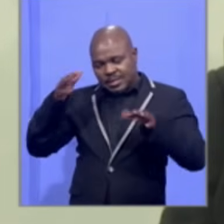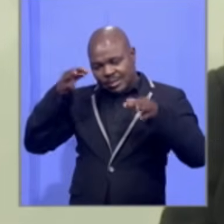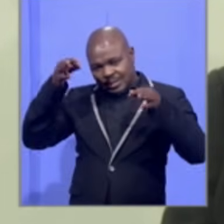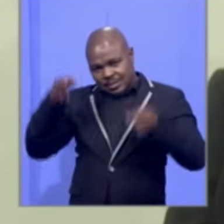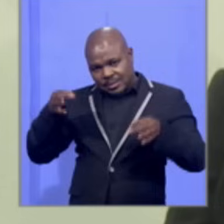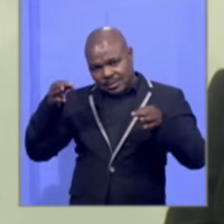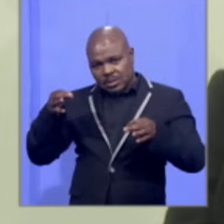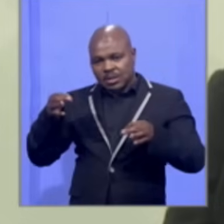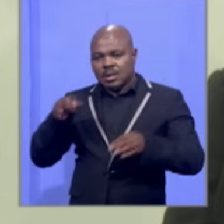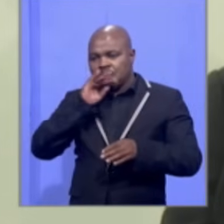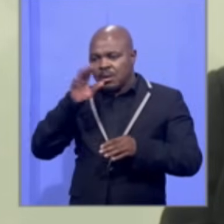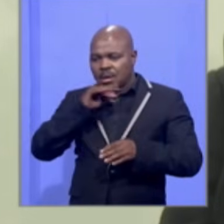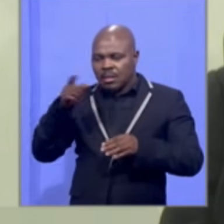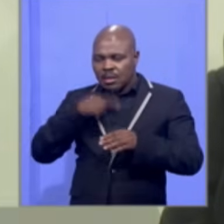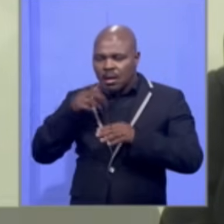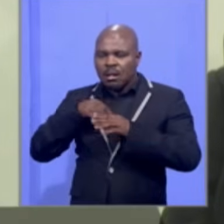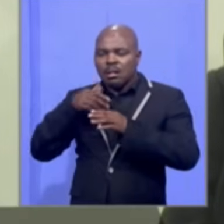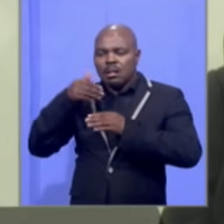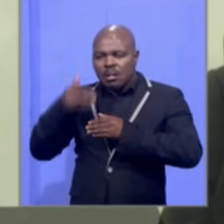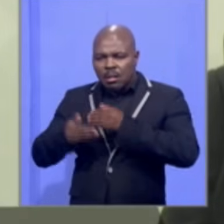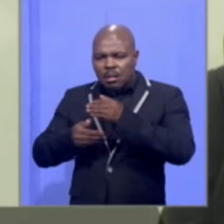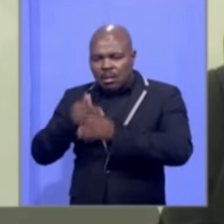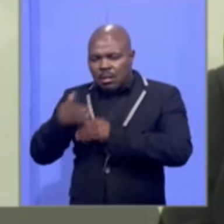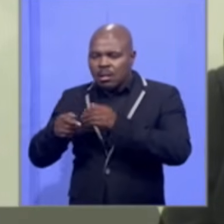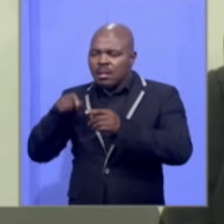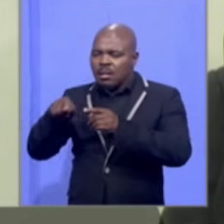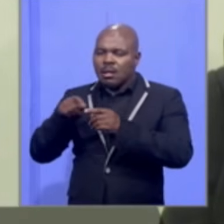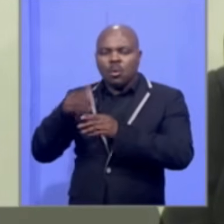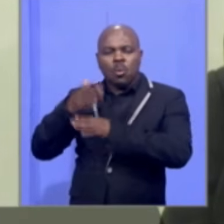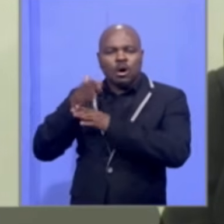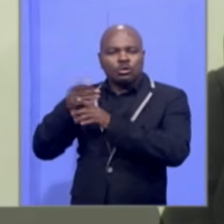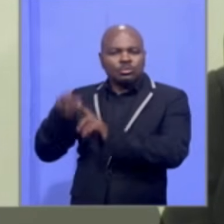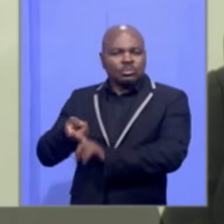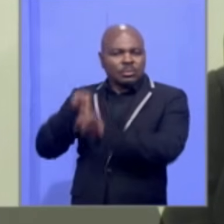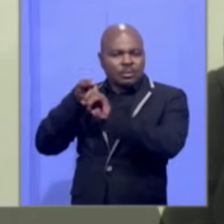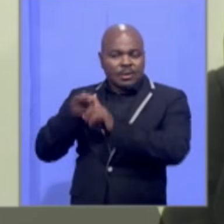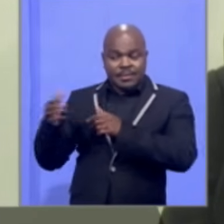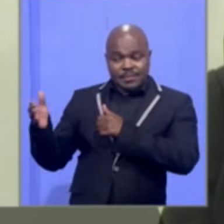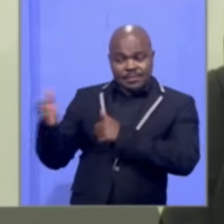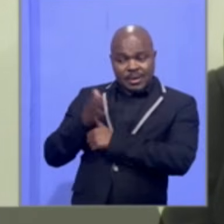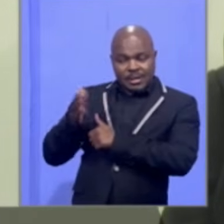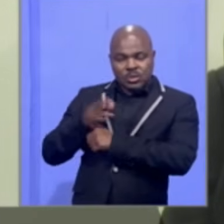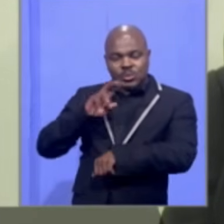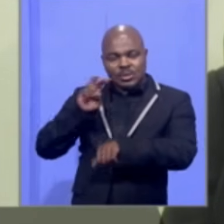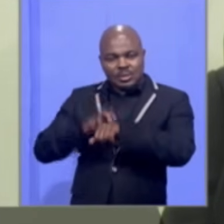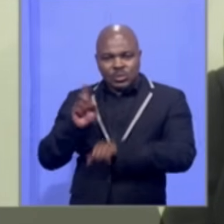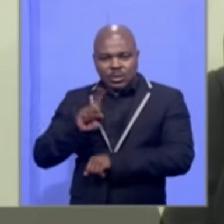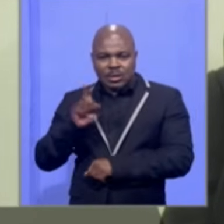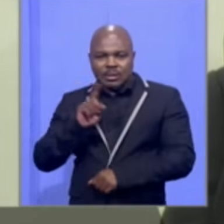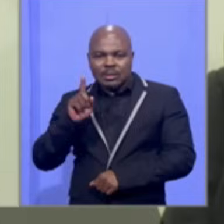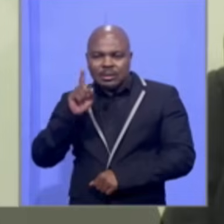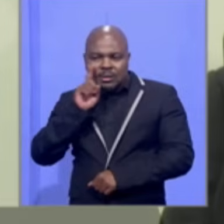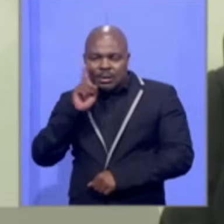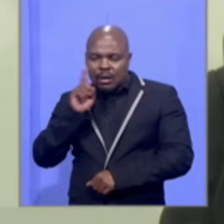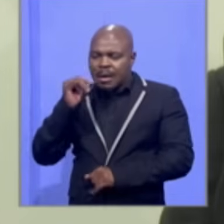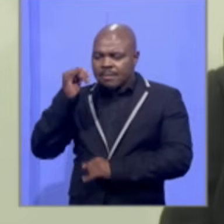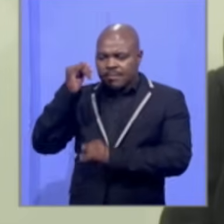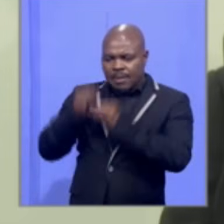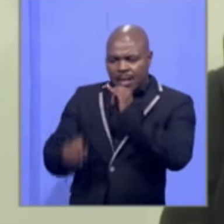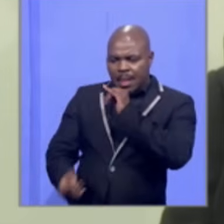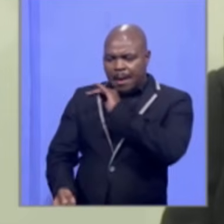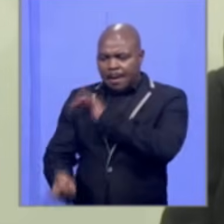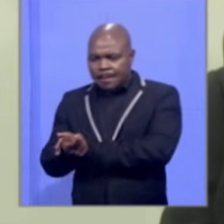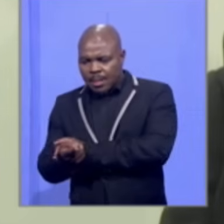stop every winding operation at Rustenburg until we are able to determine the failure that caused this